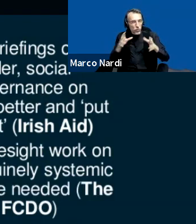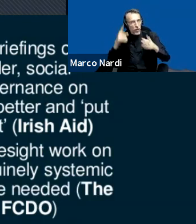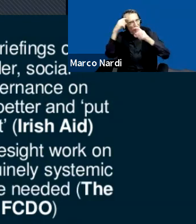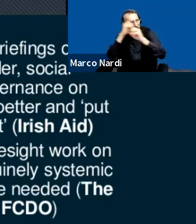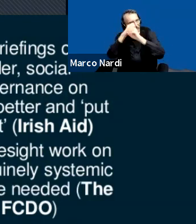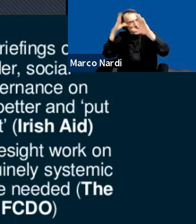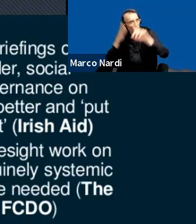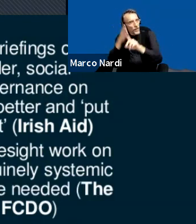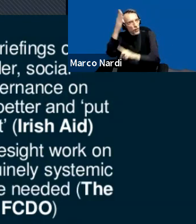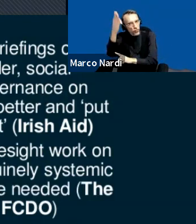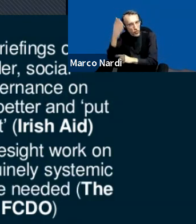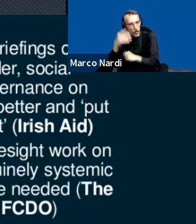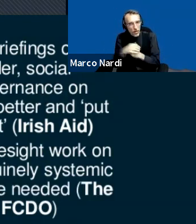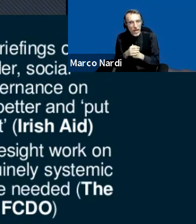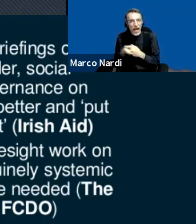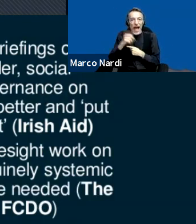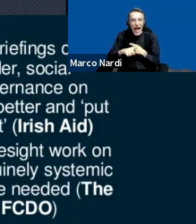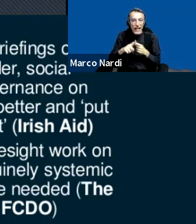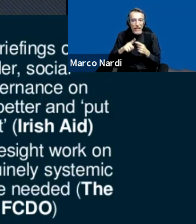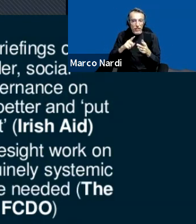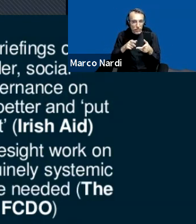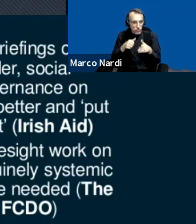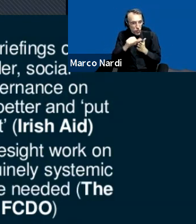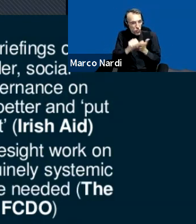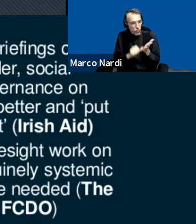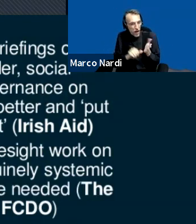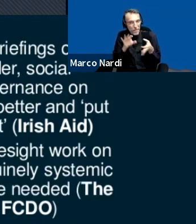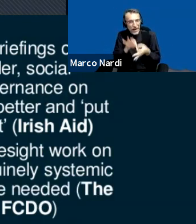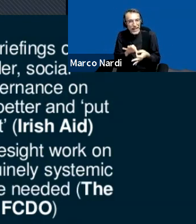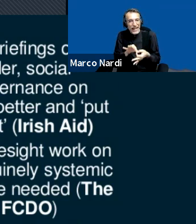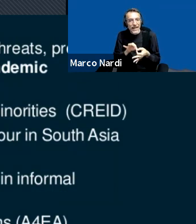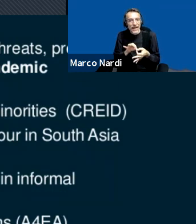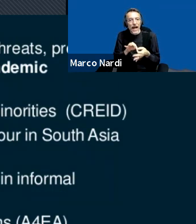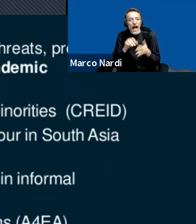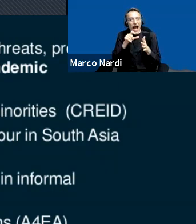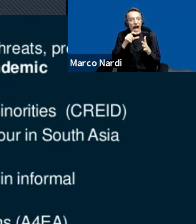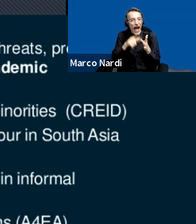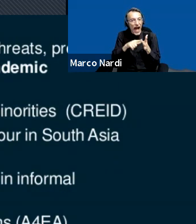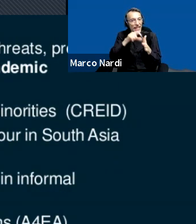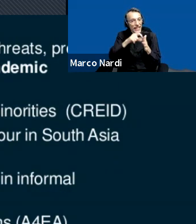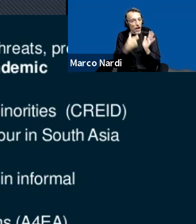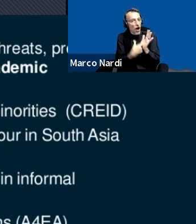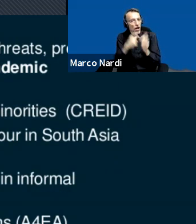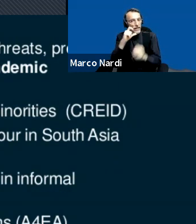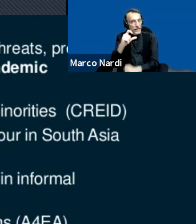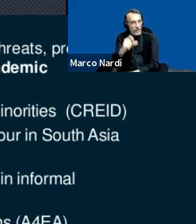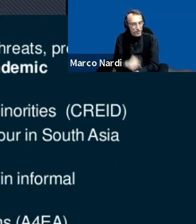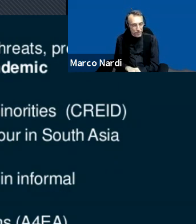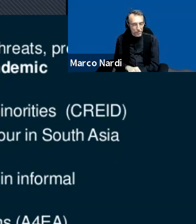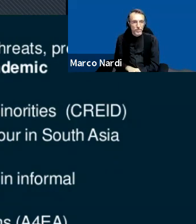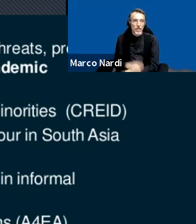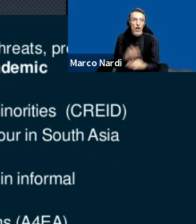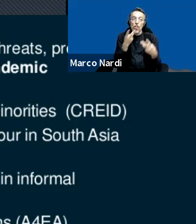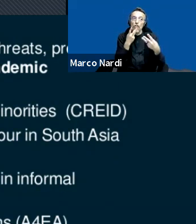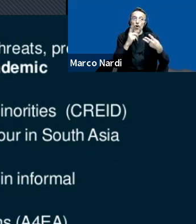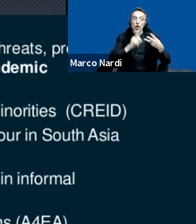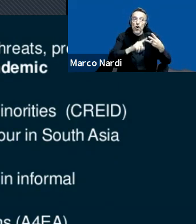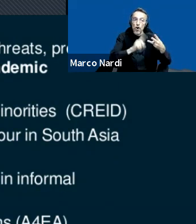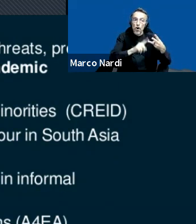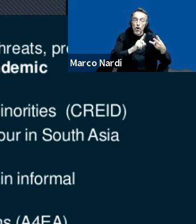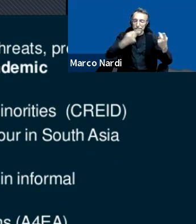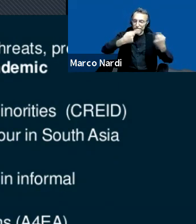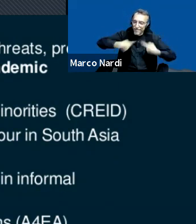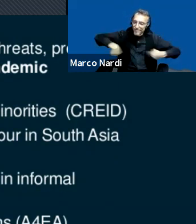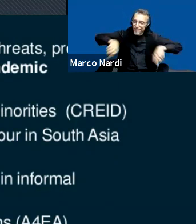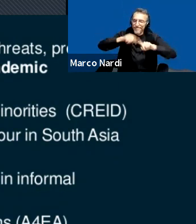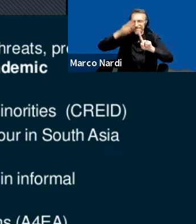new programme for IDRC. And then the third is to recognise that many, if